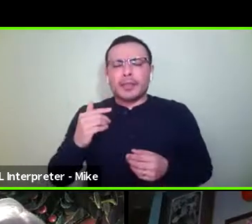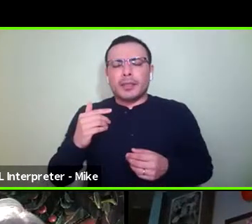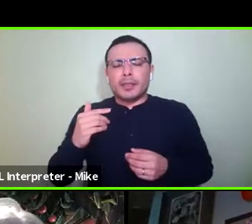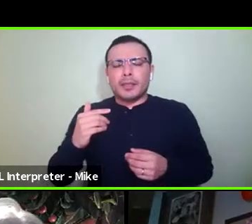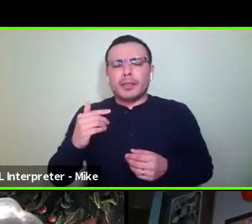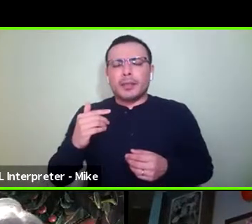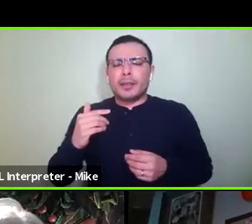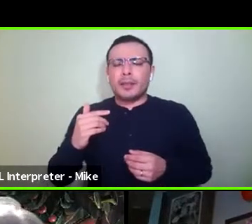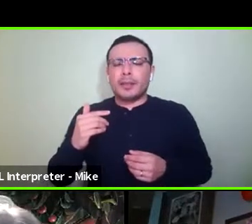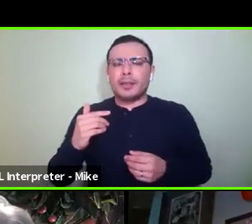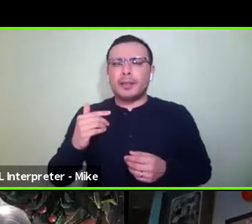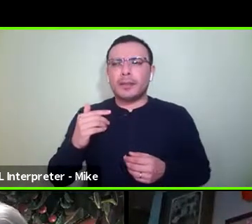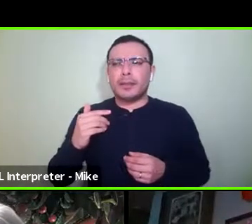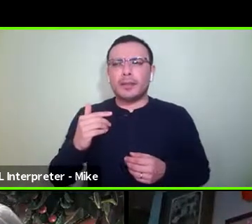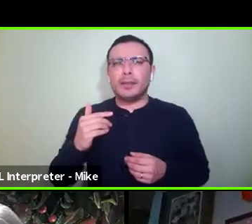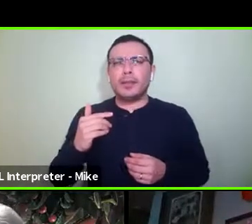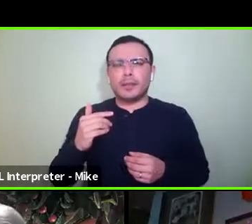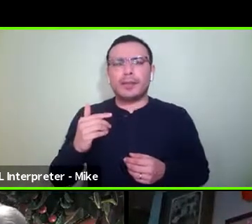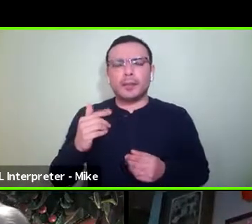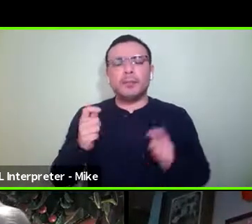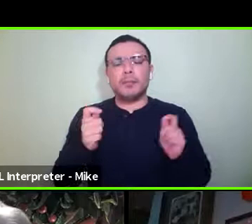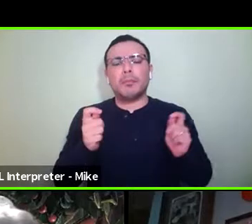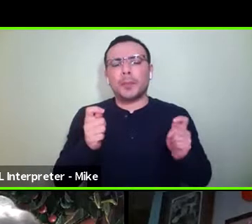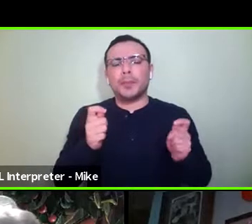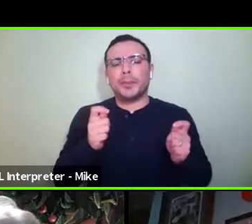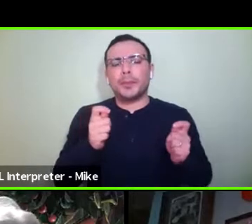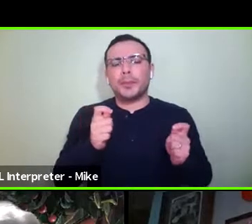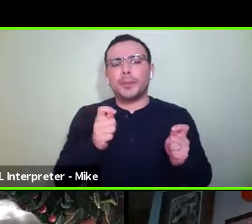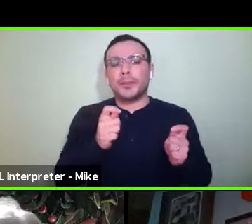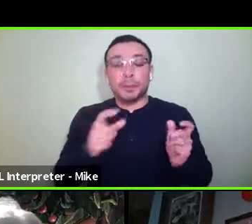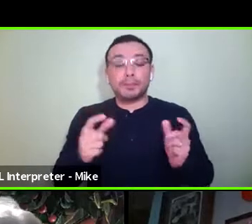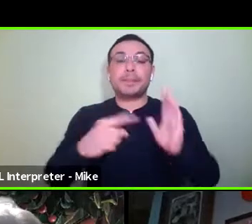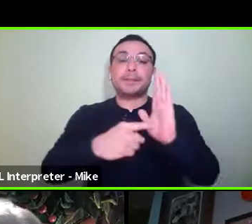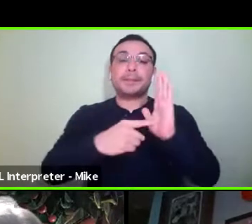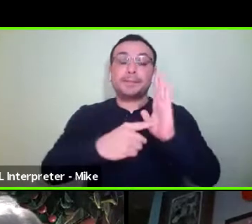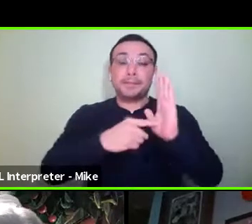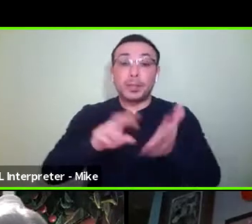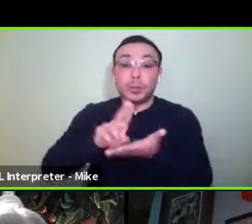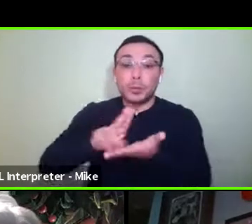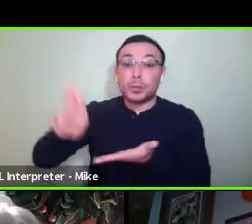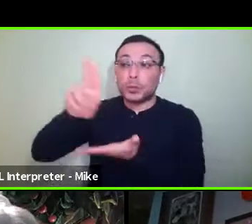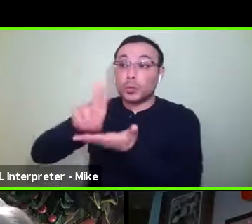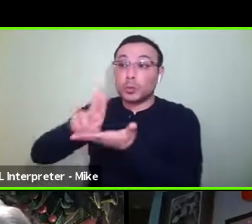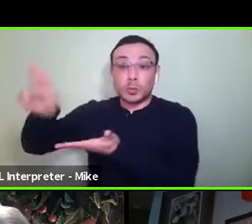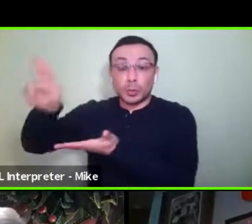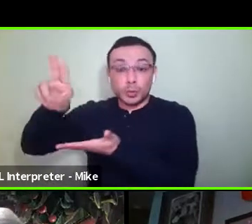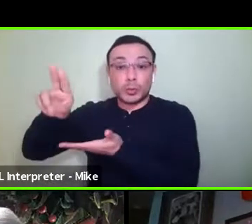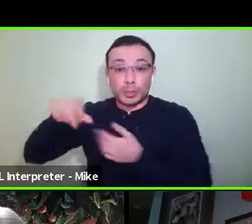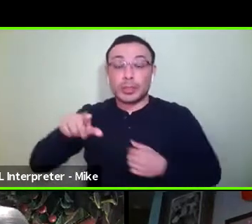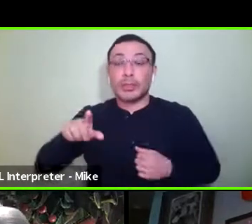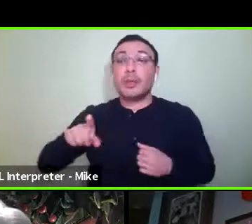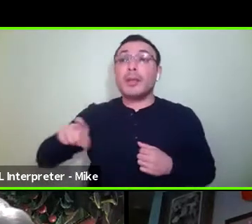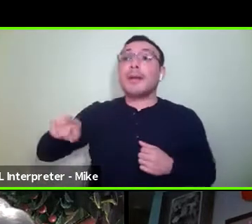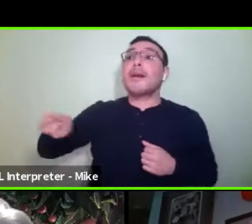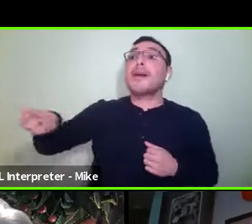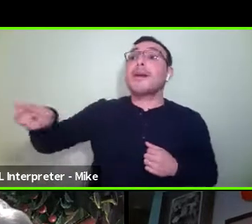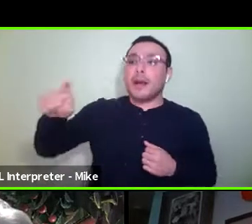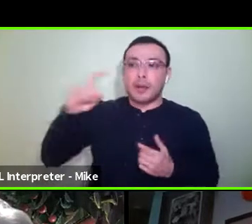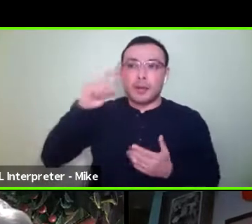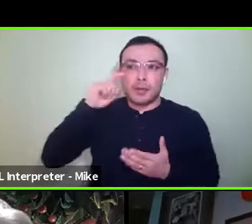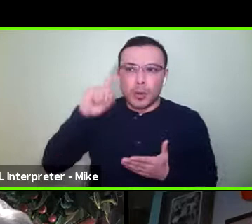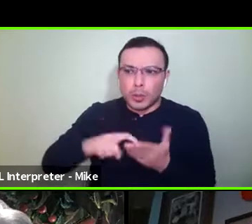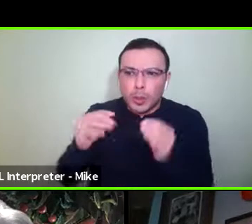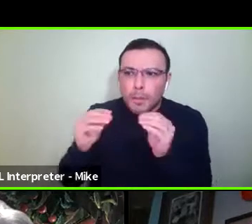found there's no university that hasn't had a rapid increase in the number of students with non-apparent disabilities. Whether